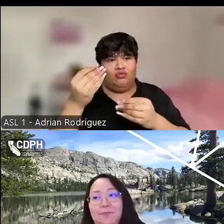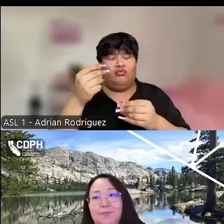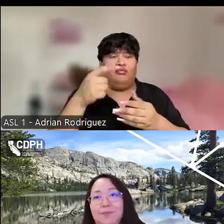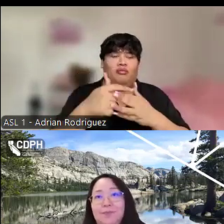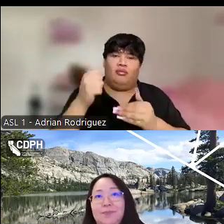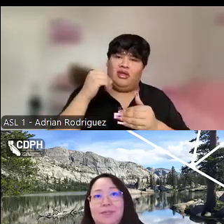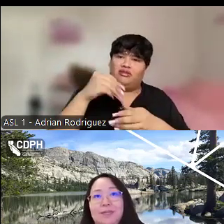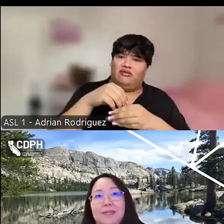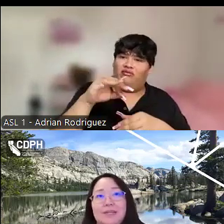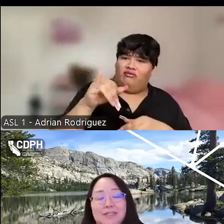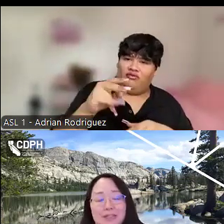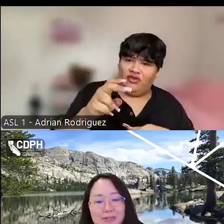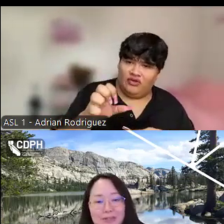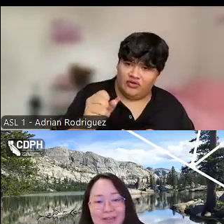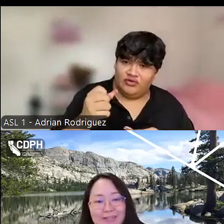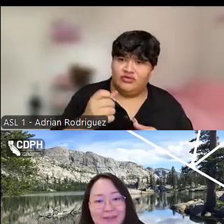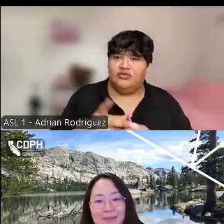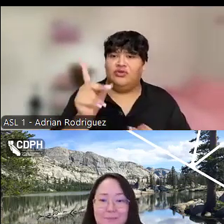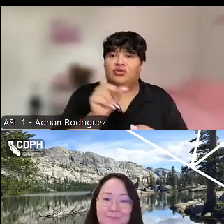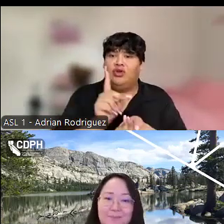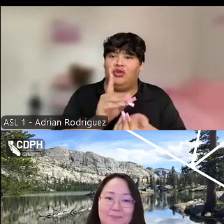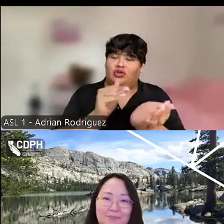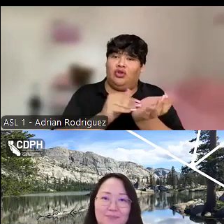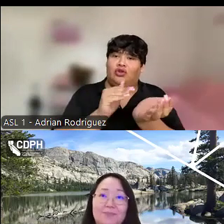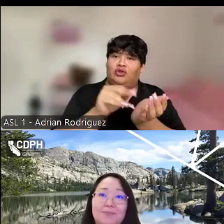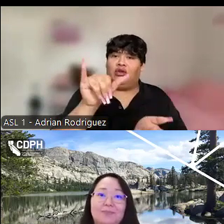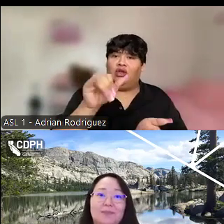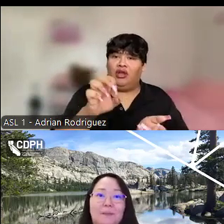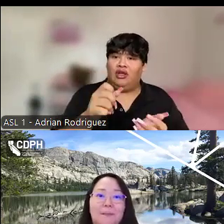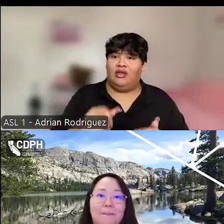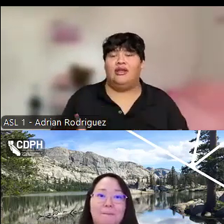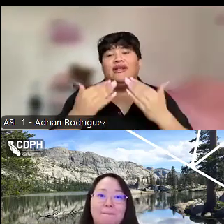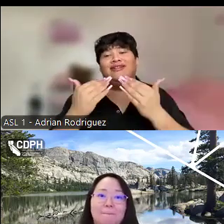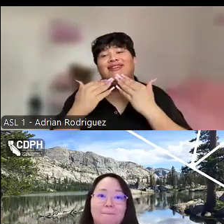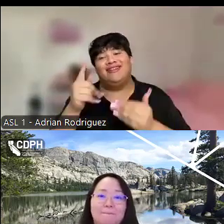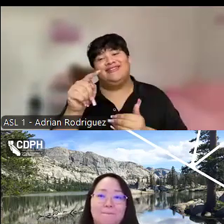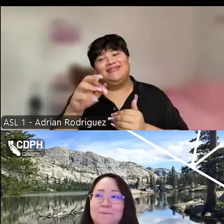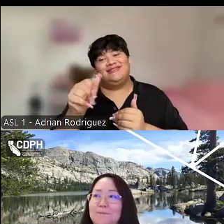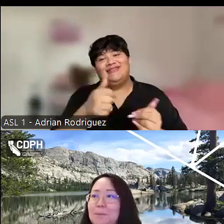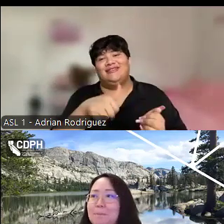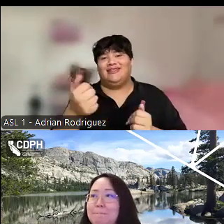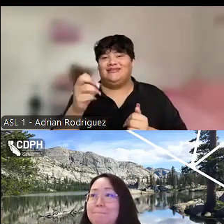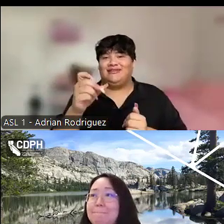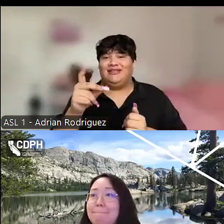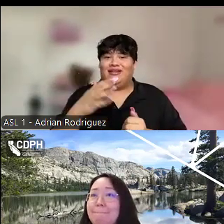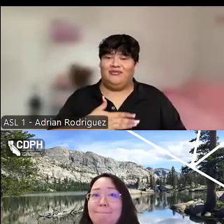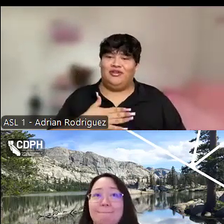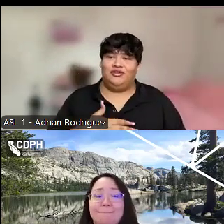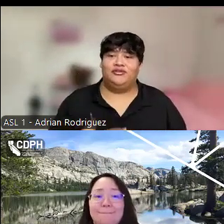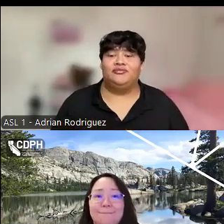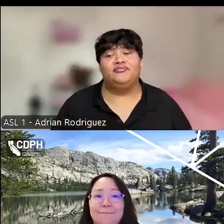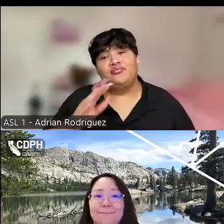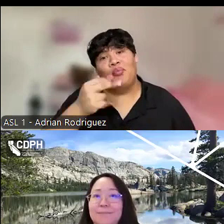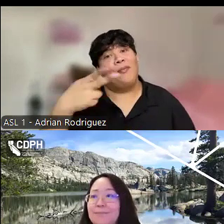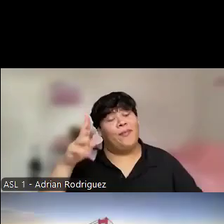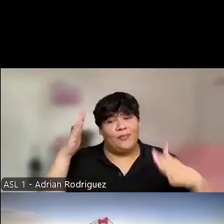So Dr. Ye, take it away. Thanks, Tina. Next slide, please. So, hi everyone,